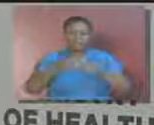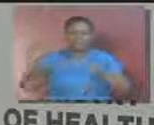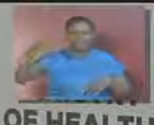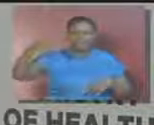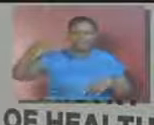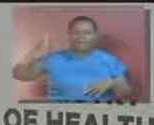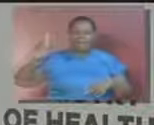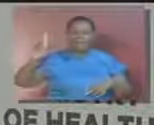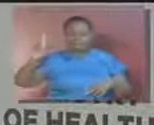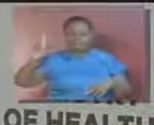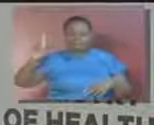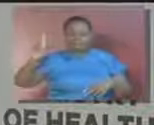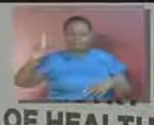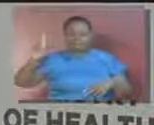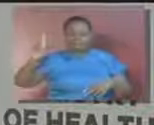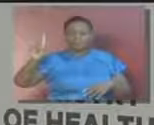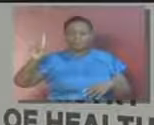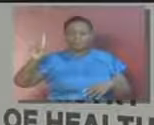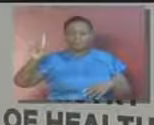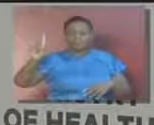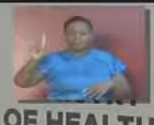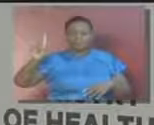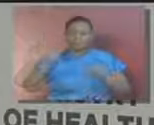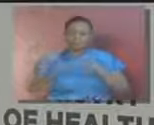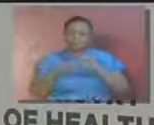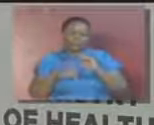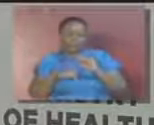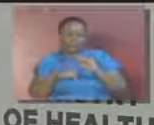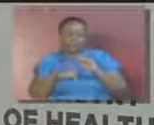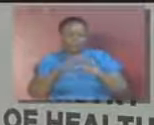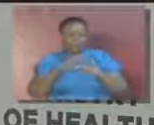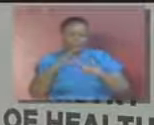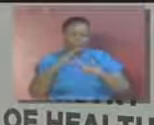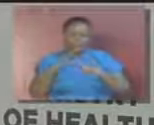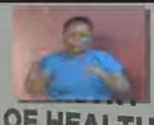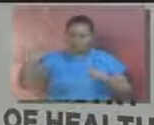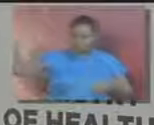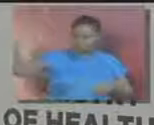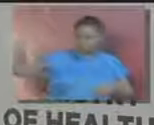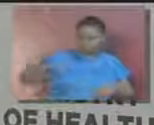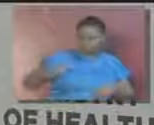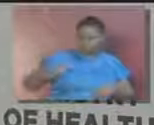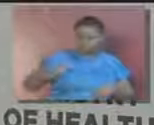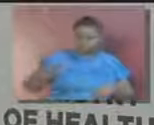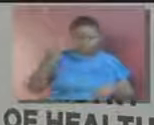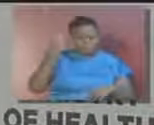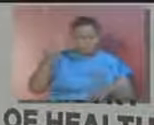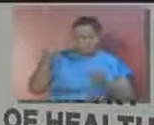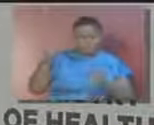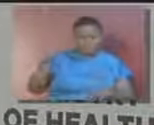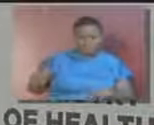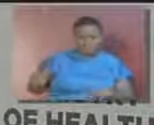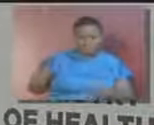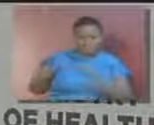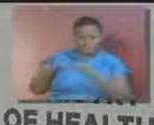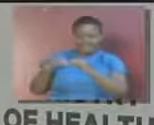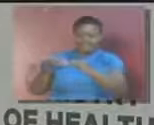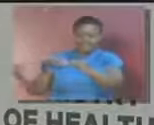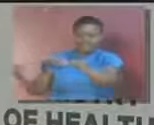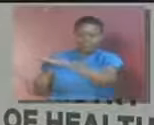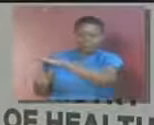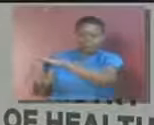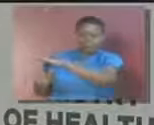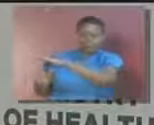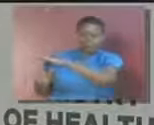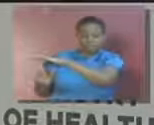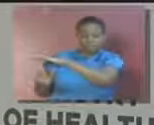UK variant, and those persons would have been quarantined, isolated for the entire duration of time. Some of them actually having to stay